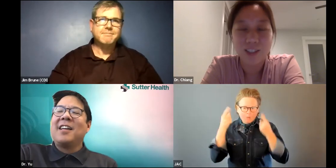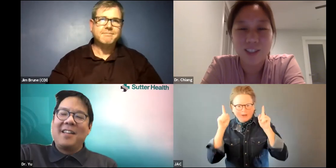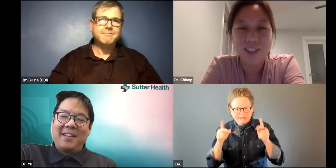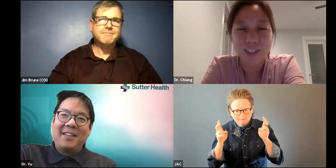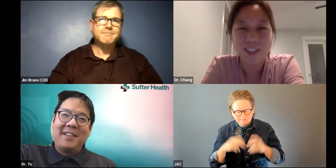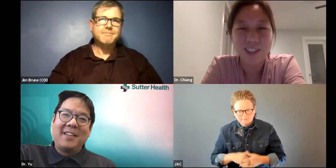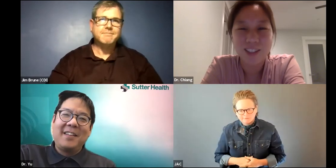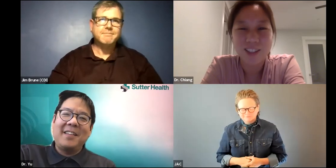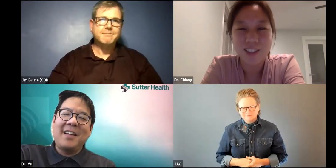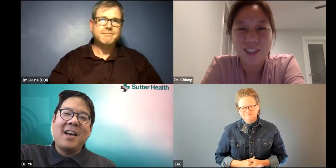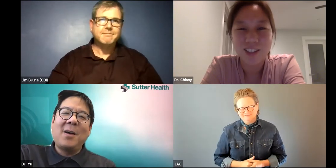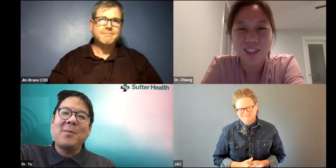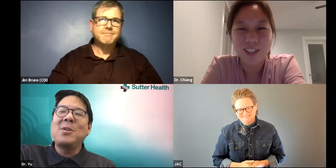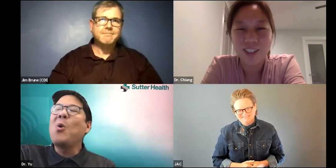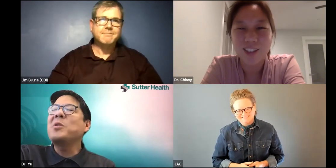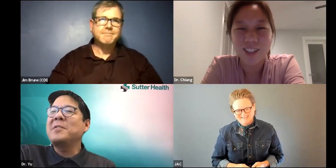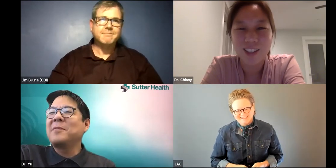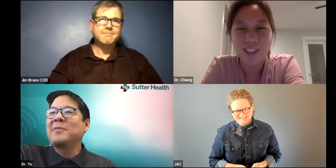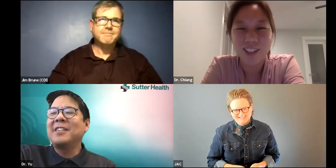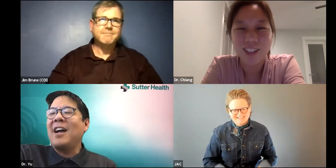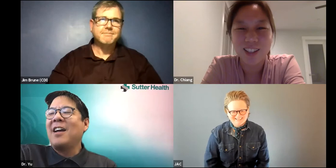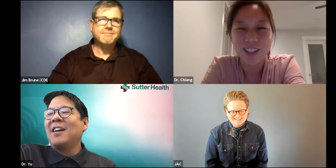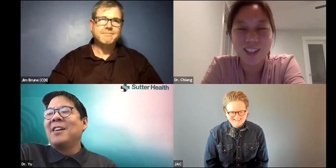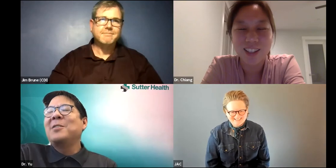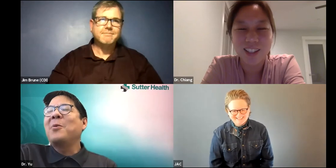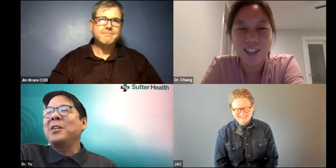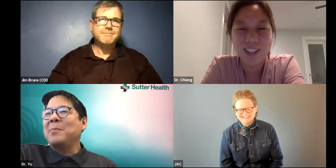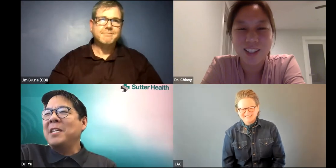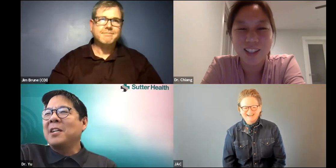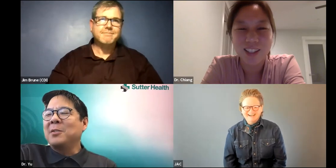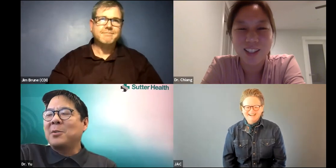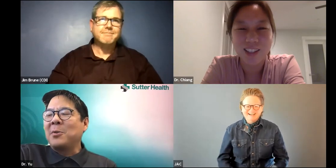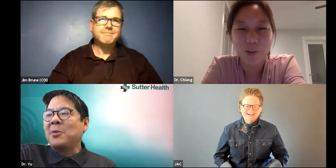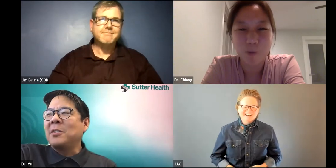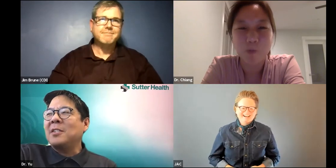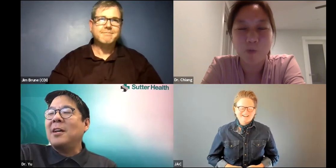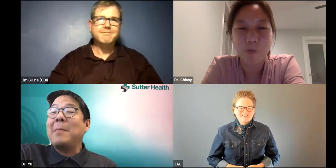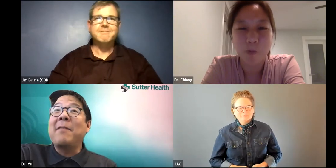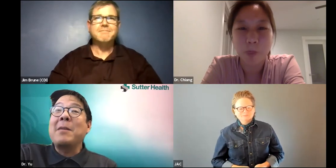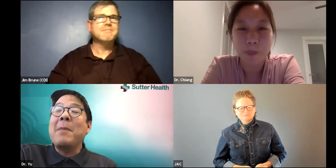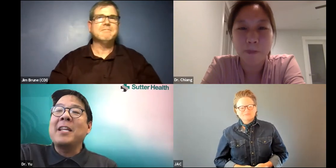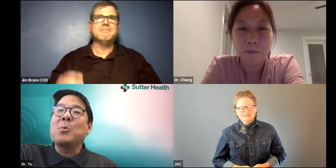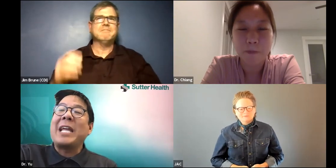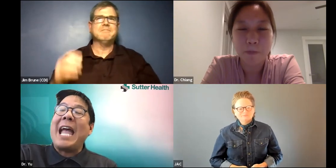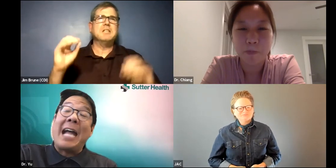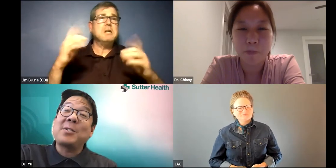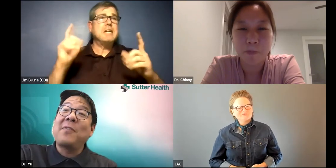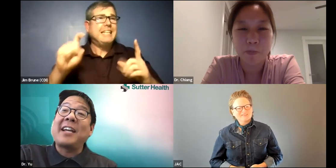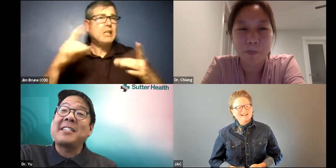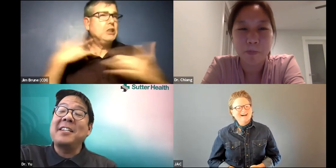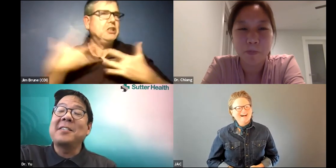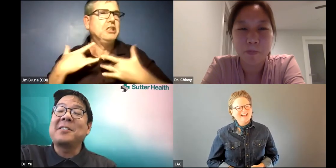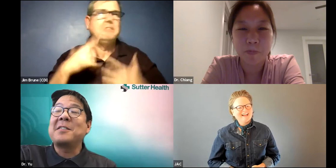be concerned? Is it working? No need to be concerned. Everybody reacts